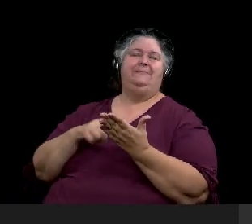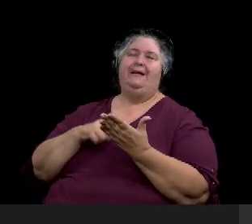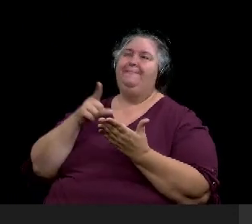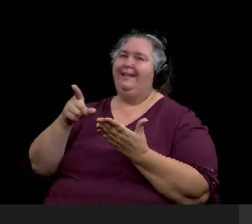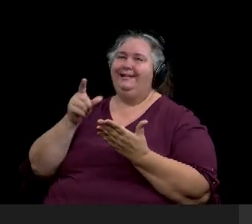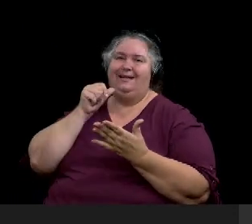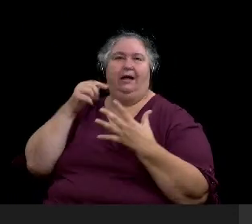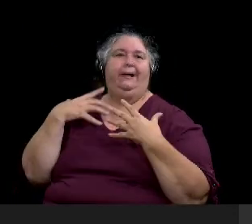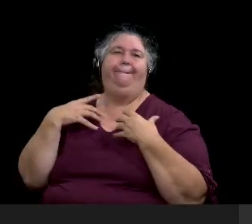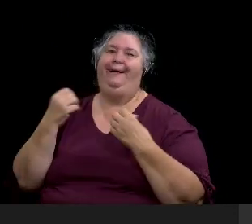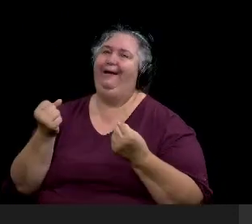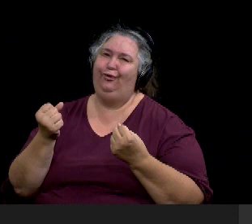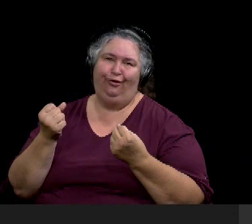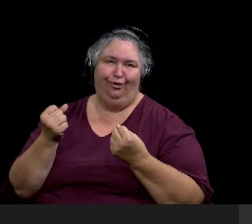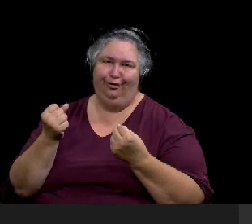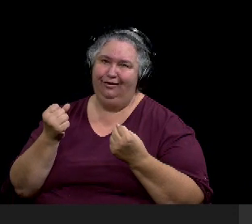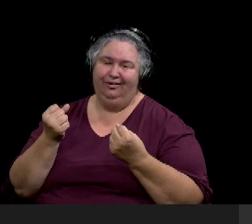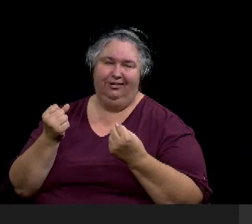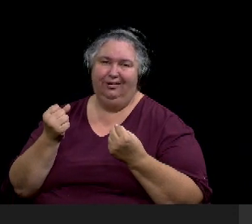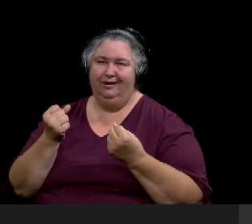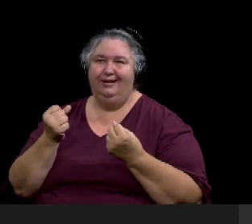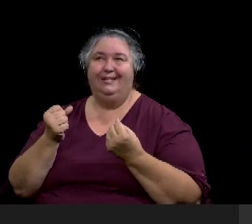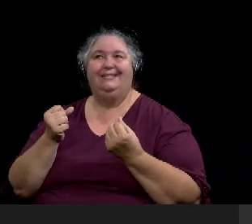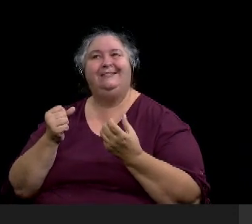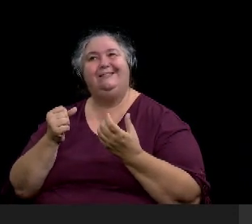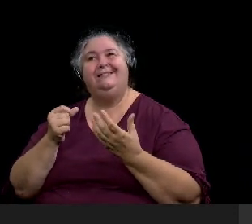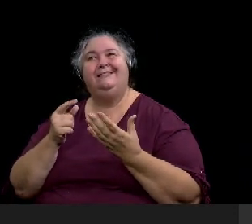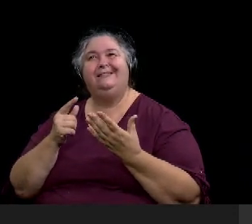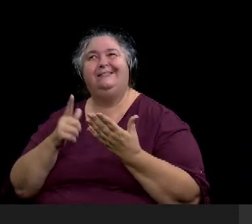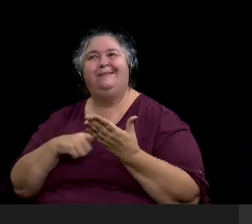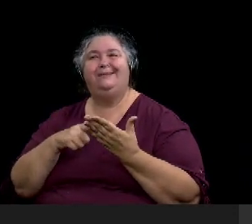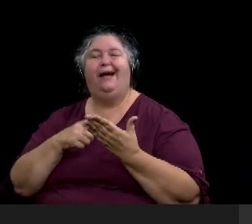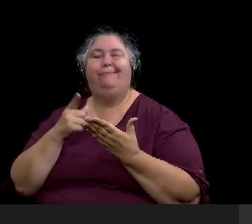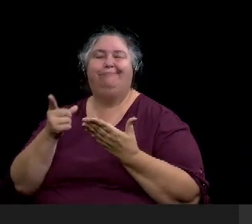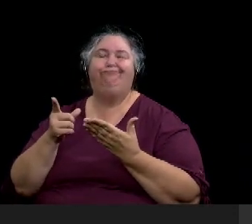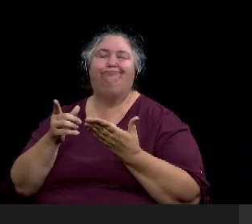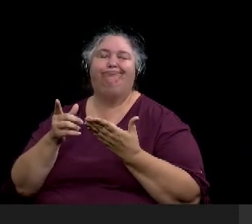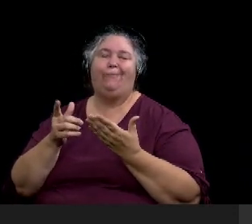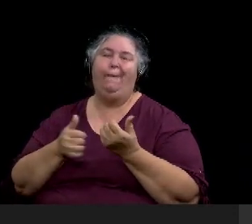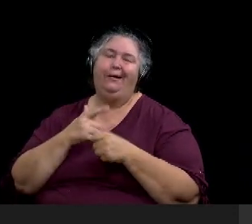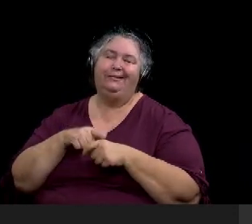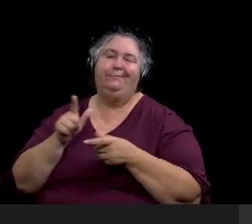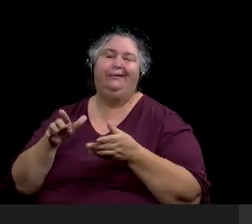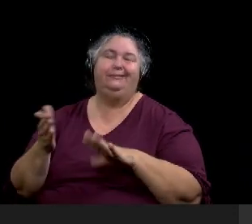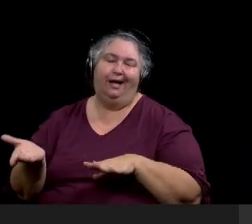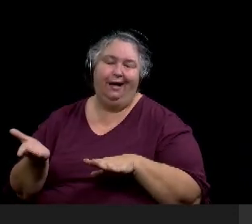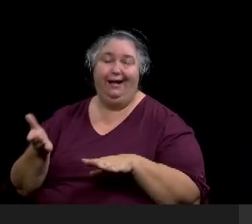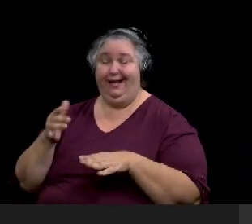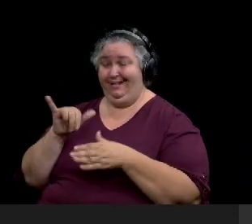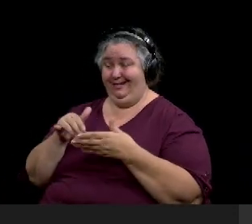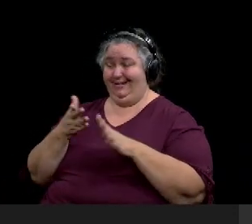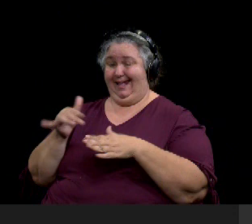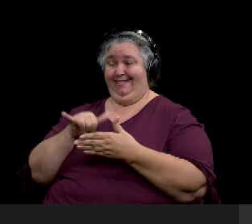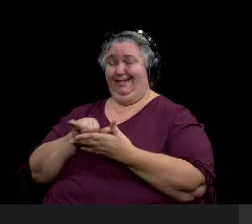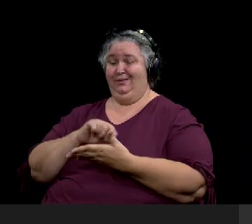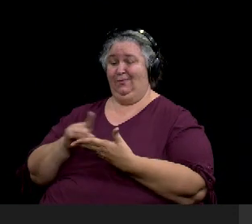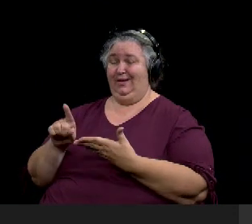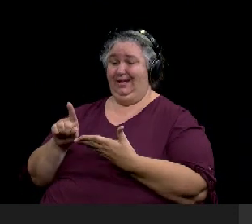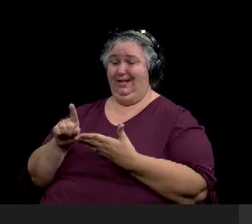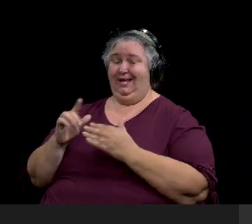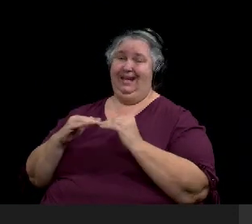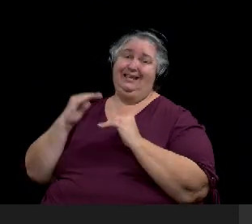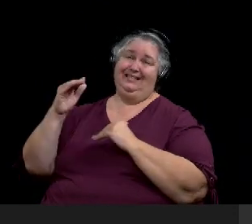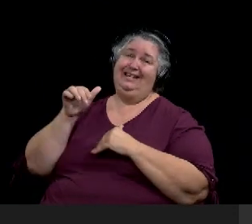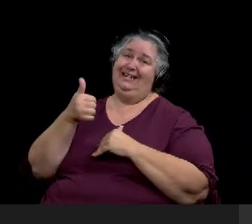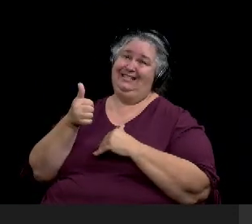to bring the patient back from that. And our cases, our deaths this past week exceeded